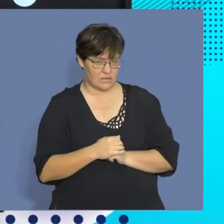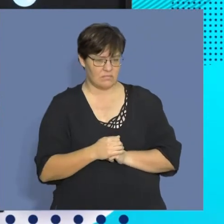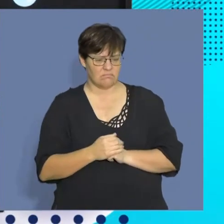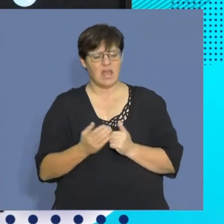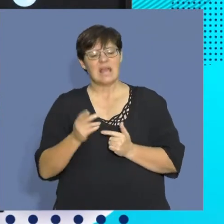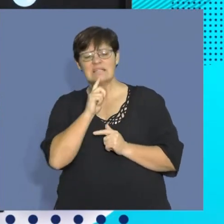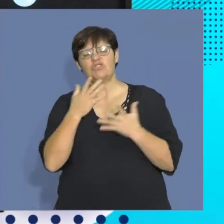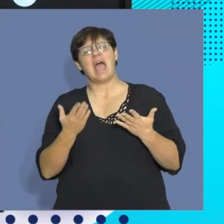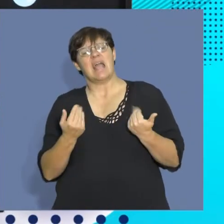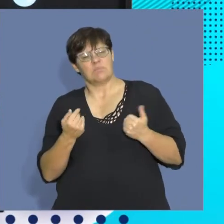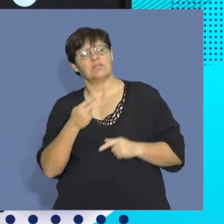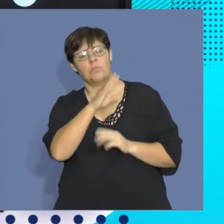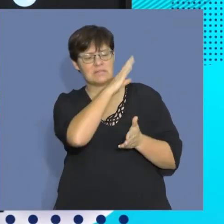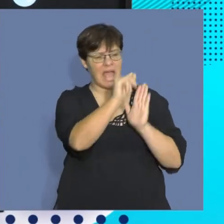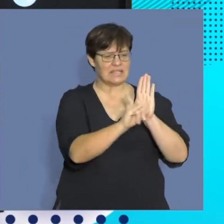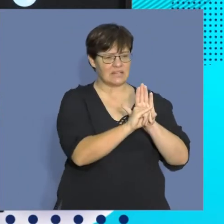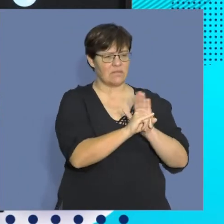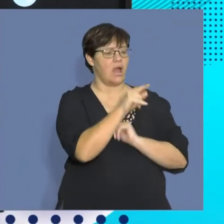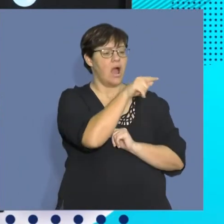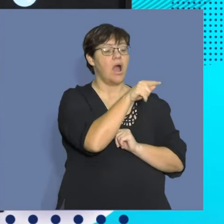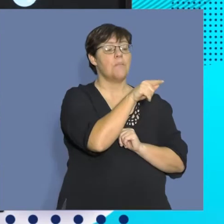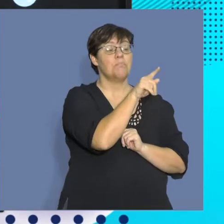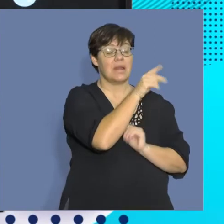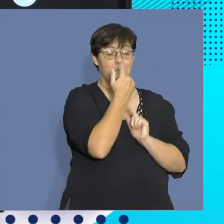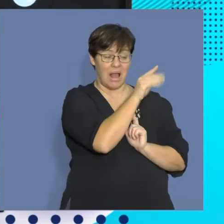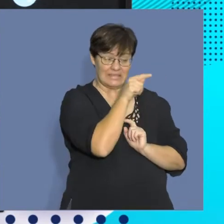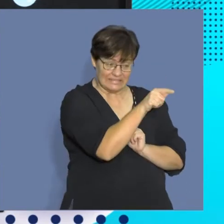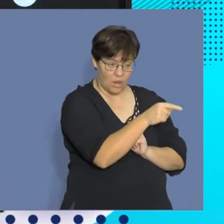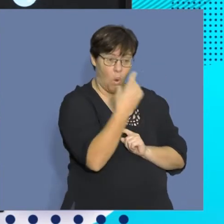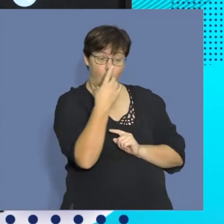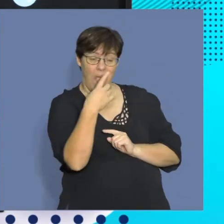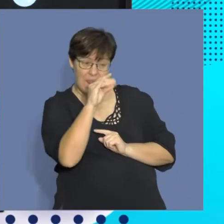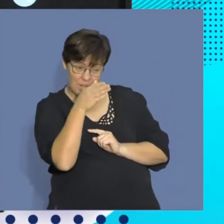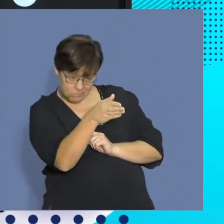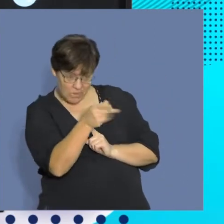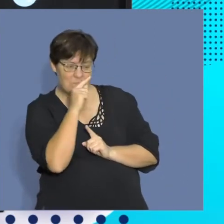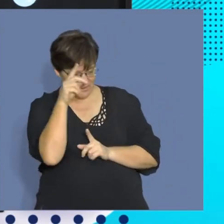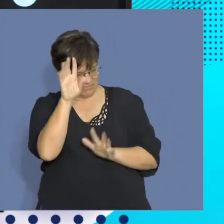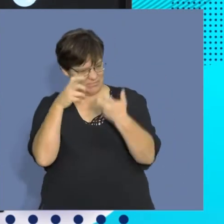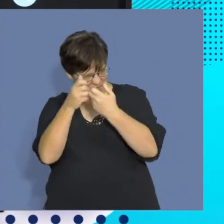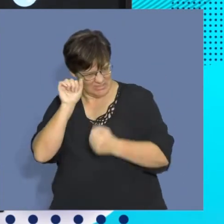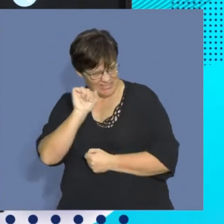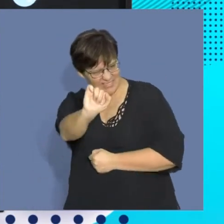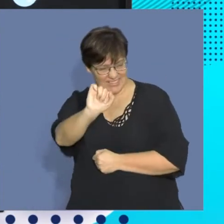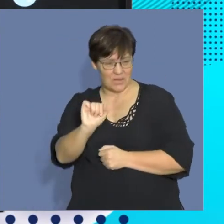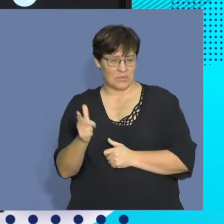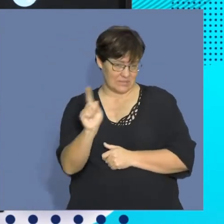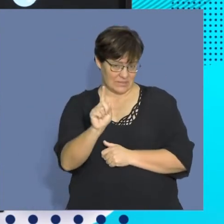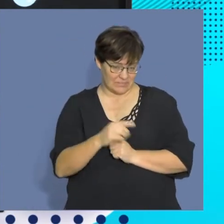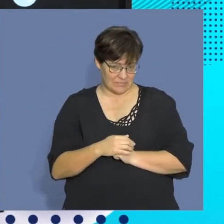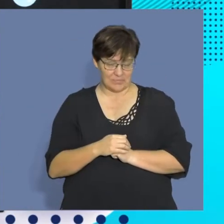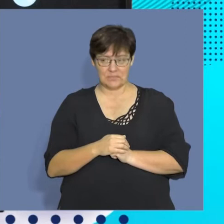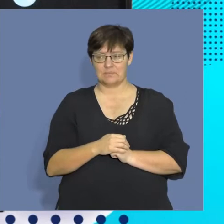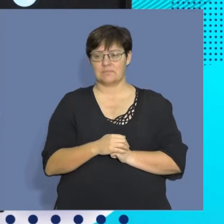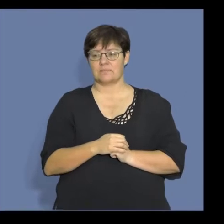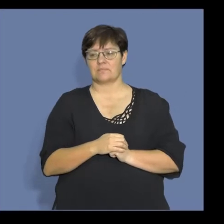the teachers is often that you're able to identify a biome from the species that are given to you. So that's essentially what this question is